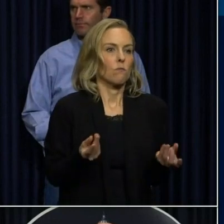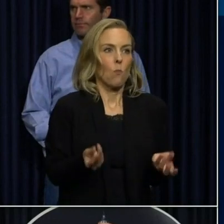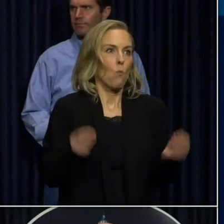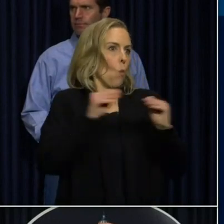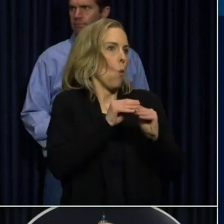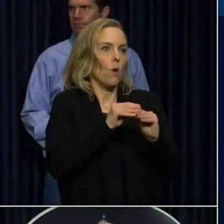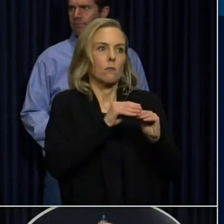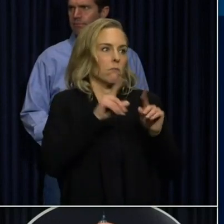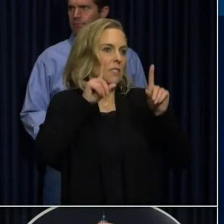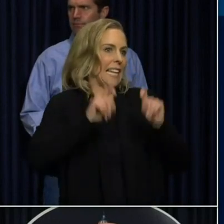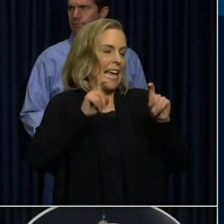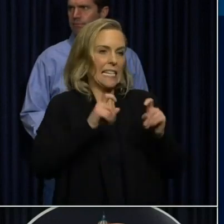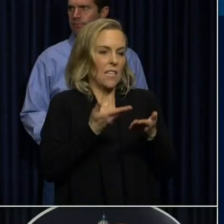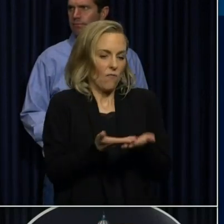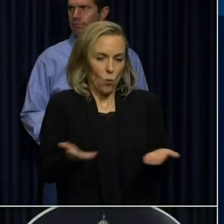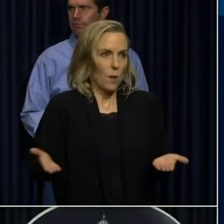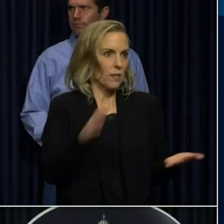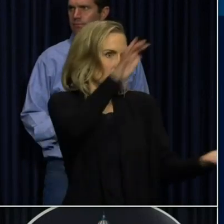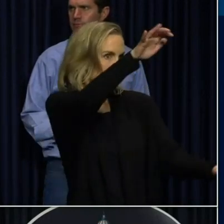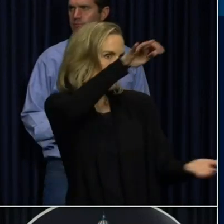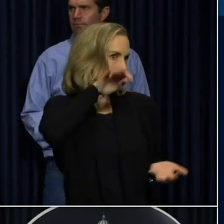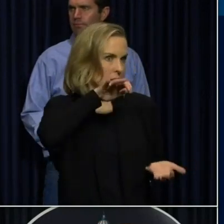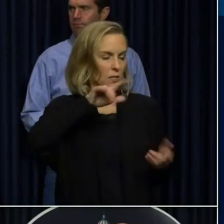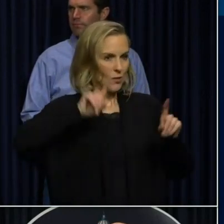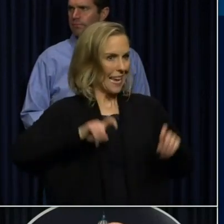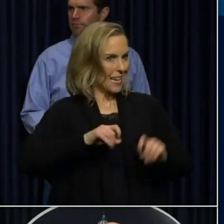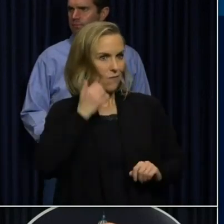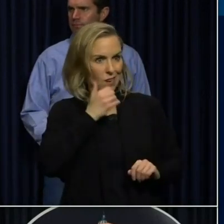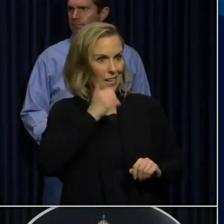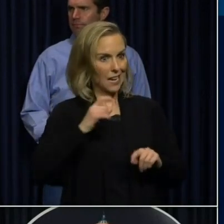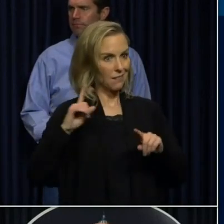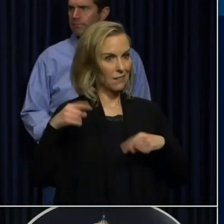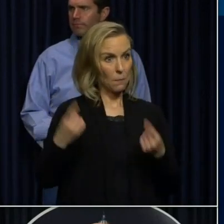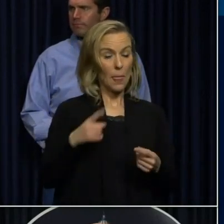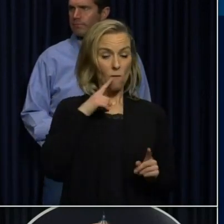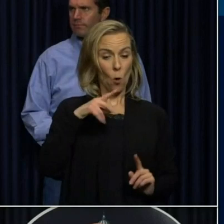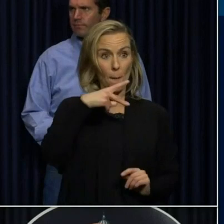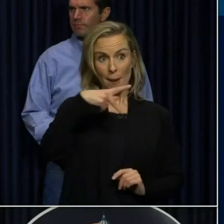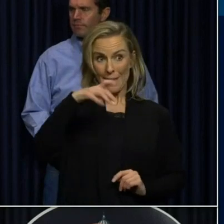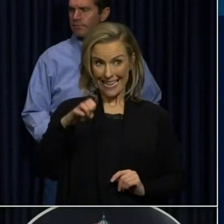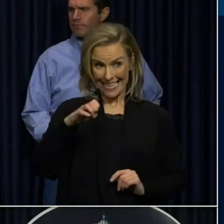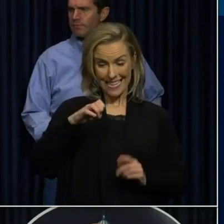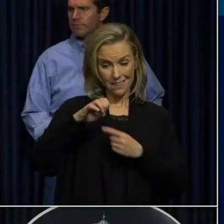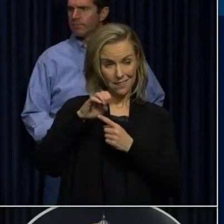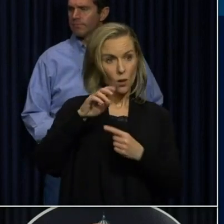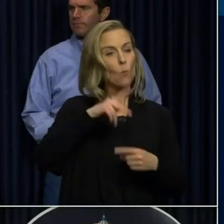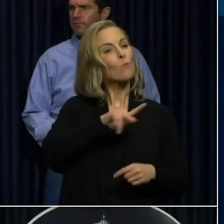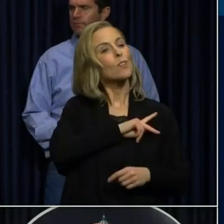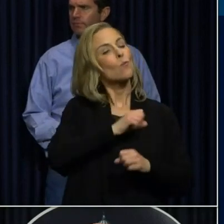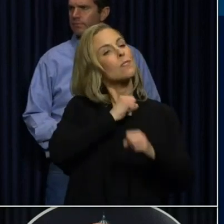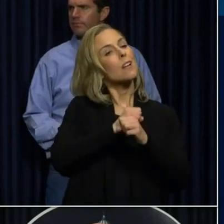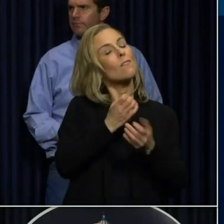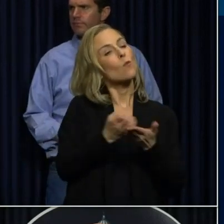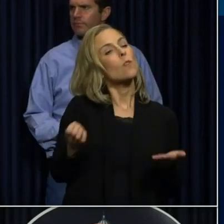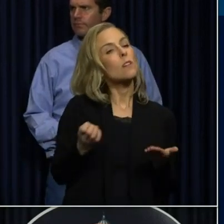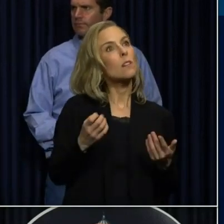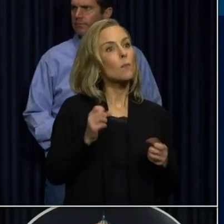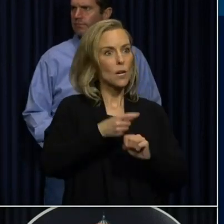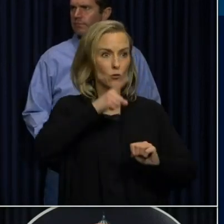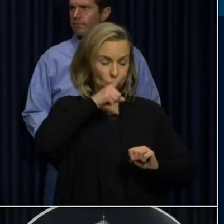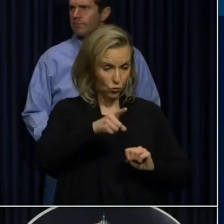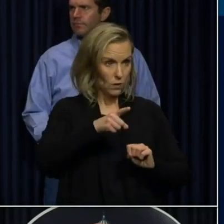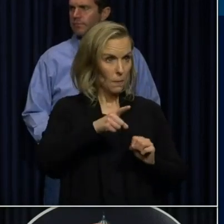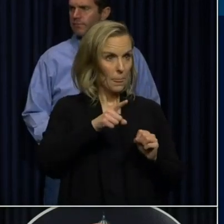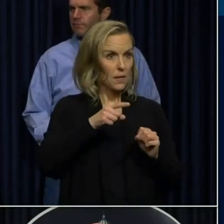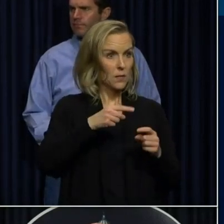weeks, and that's just over a 4-day period. Then for the personal protective equipment, we have made sure as much as we can that we're